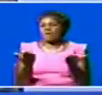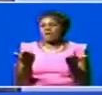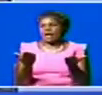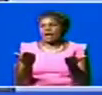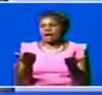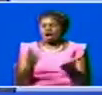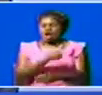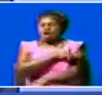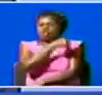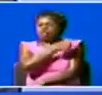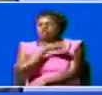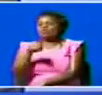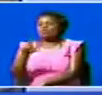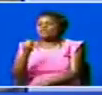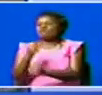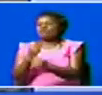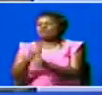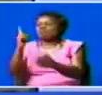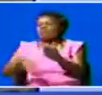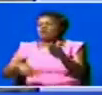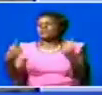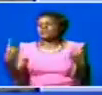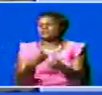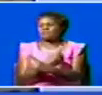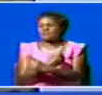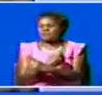Texas Cancer Center do for cancer patients?